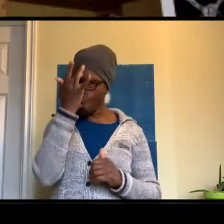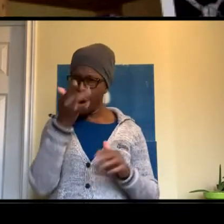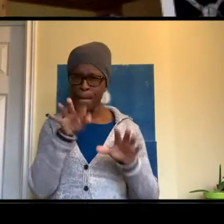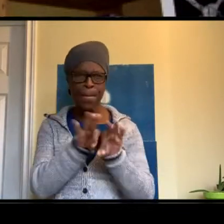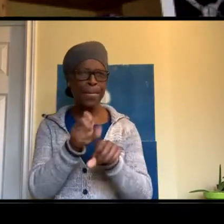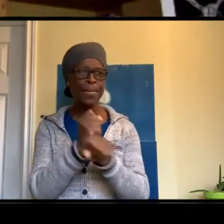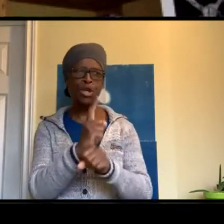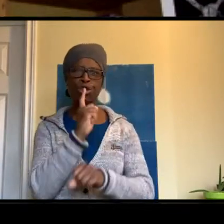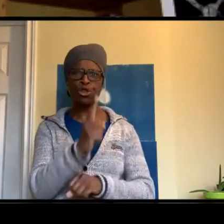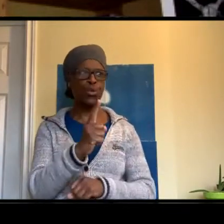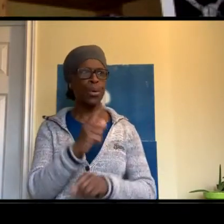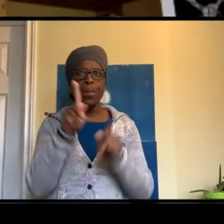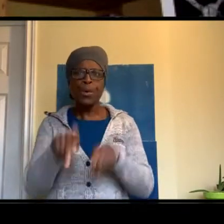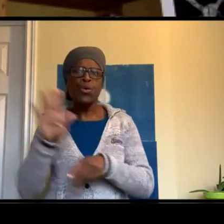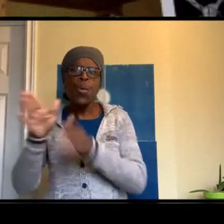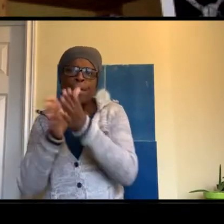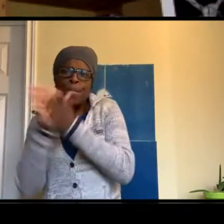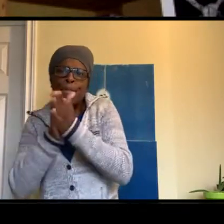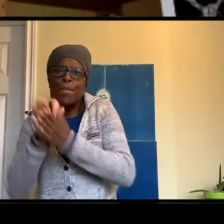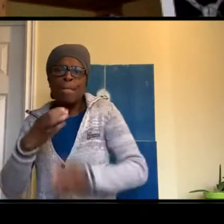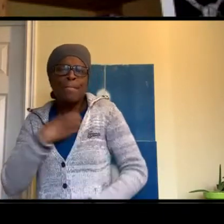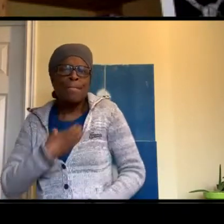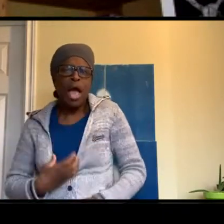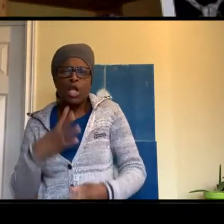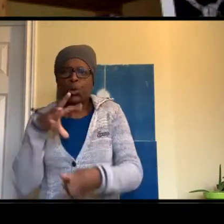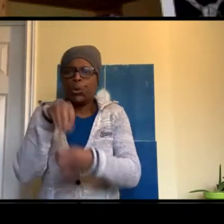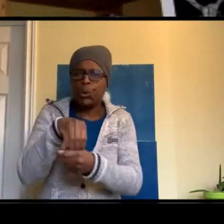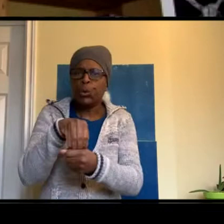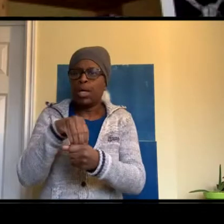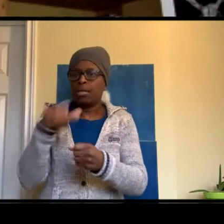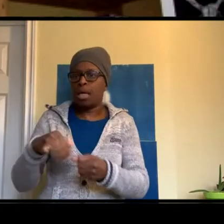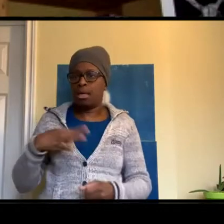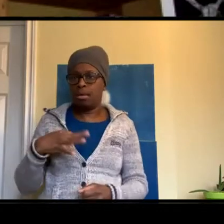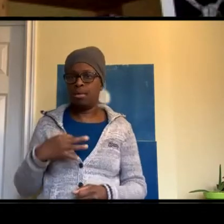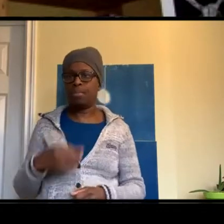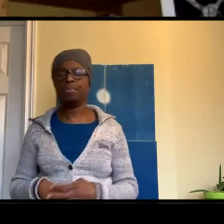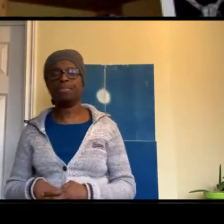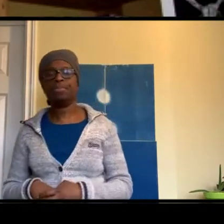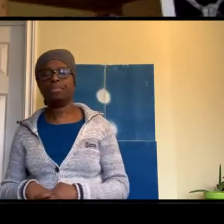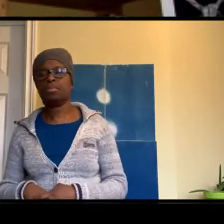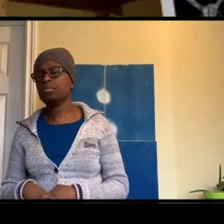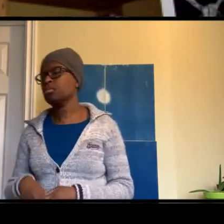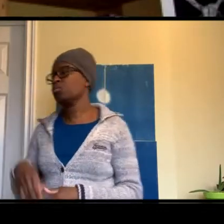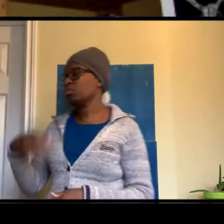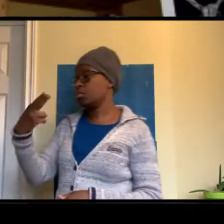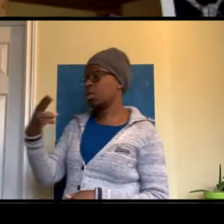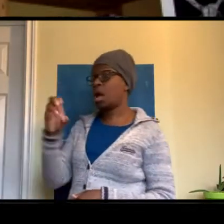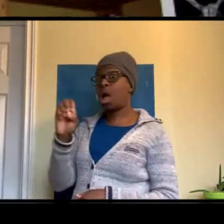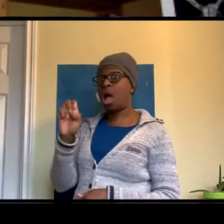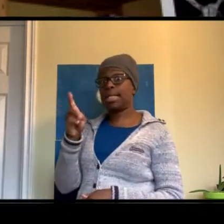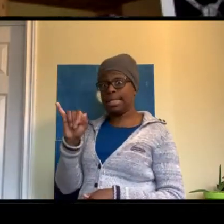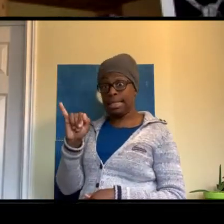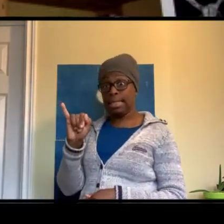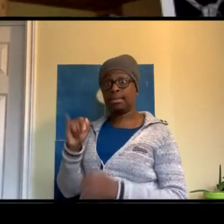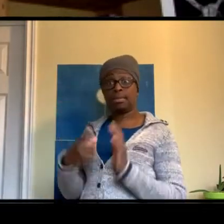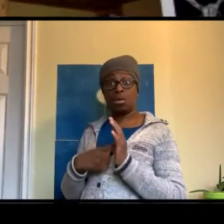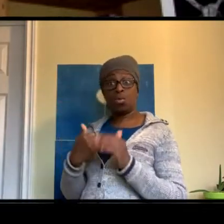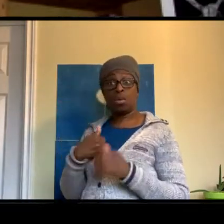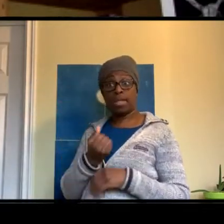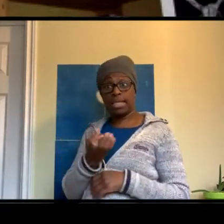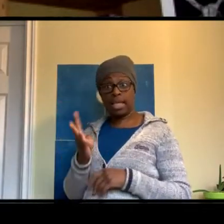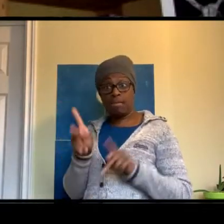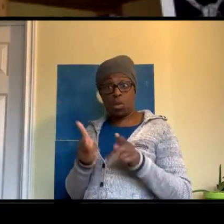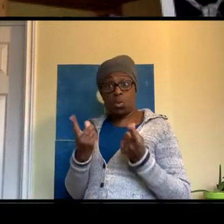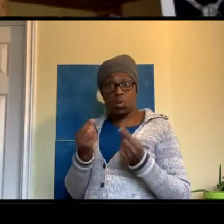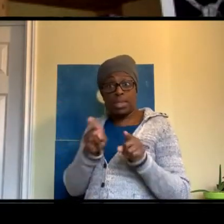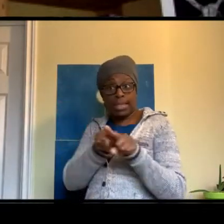see, there could be a number of people who maybe are doing similar projects, but it's the person who is so passionate about it, who's